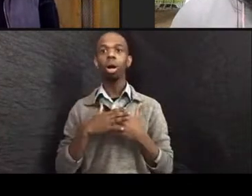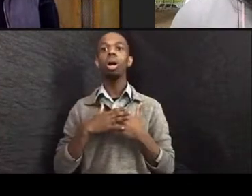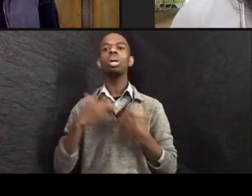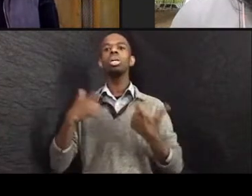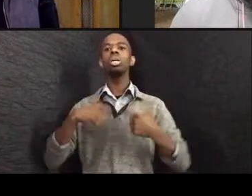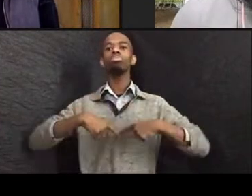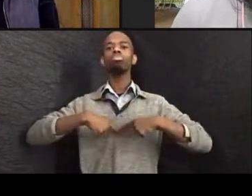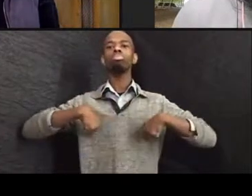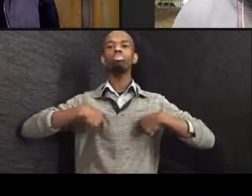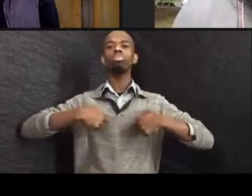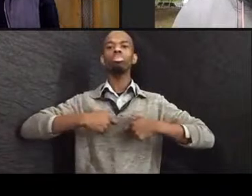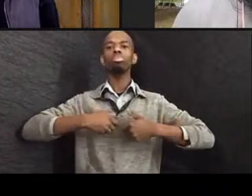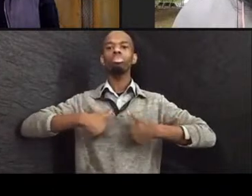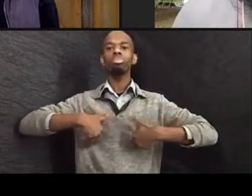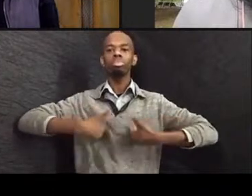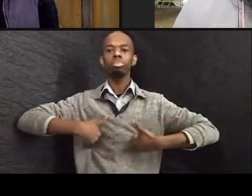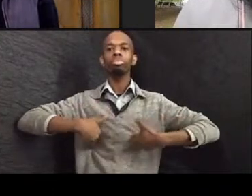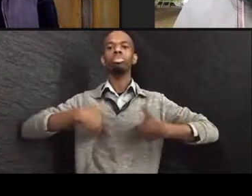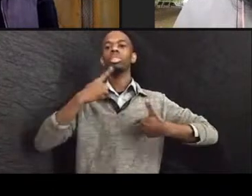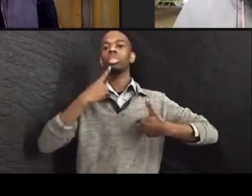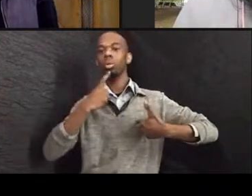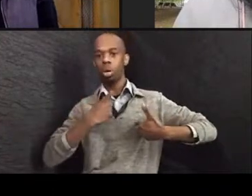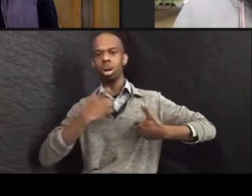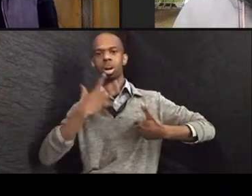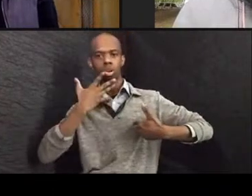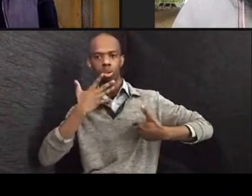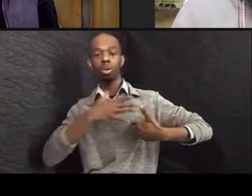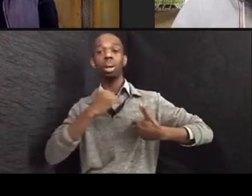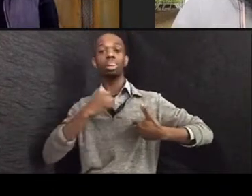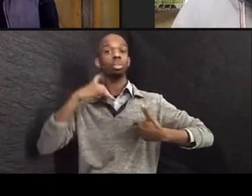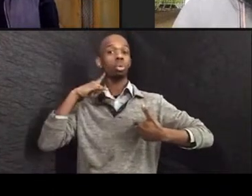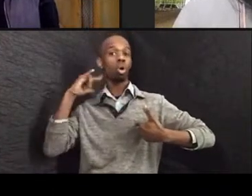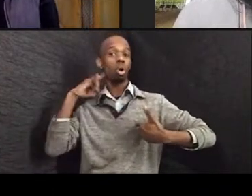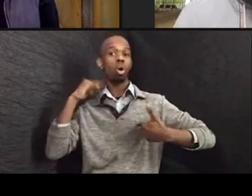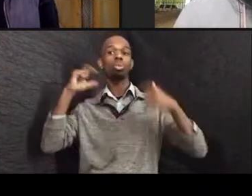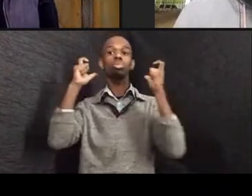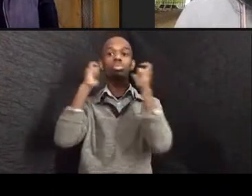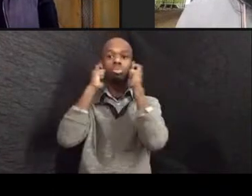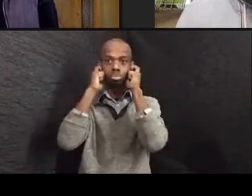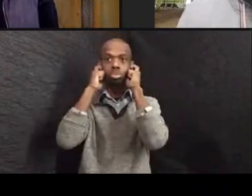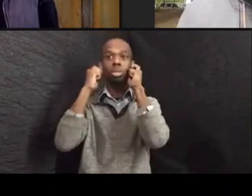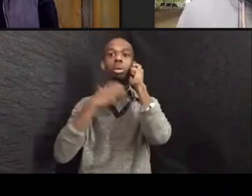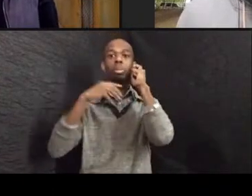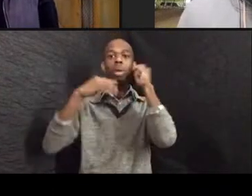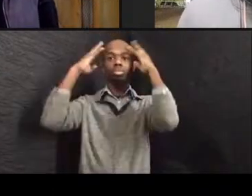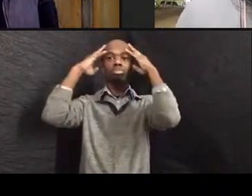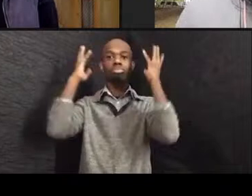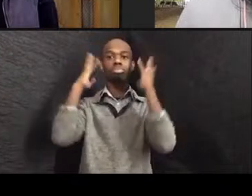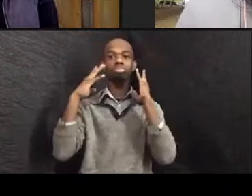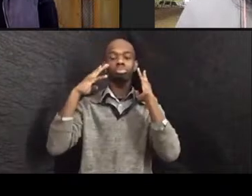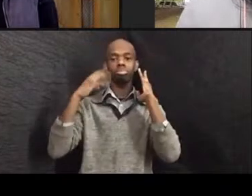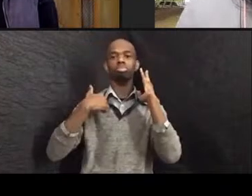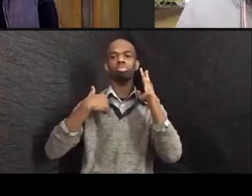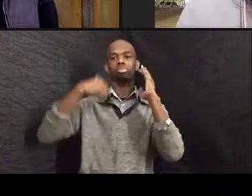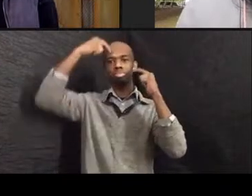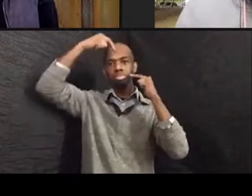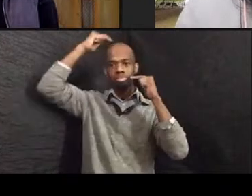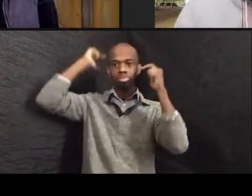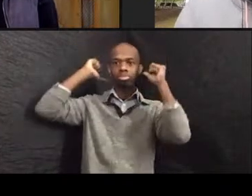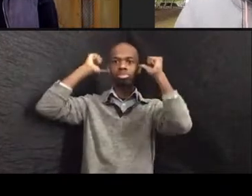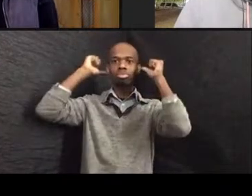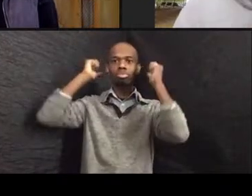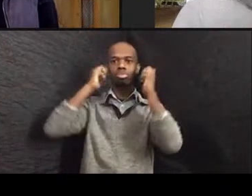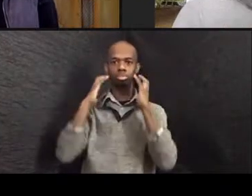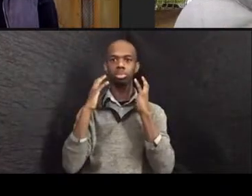red and some gold hoop earrings. My hair is parted down the middle and out in curls long past